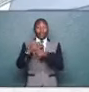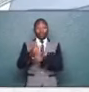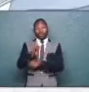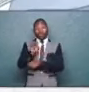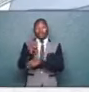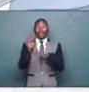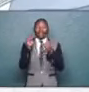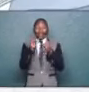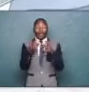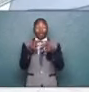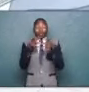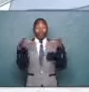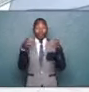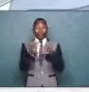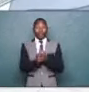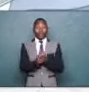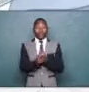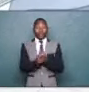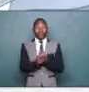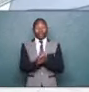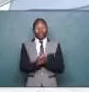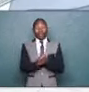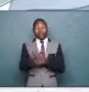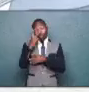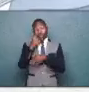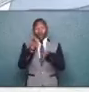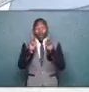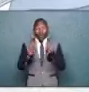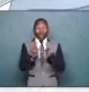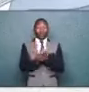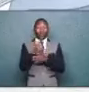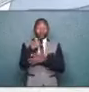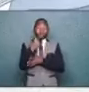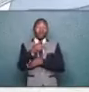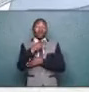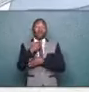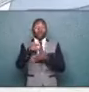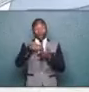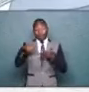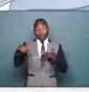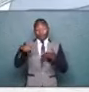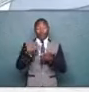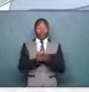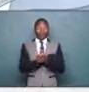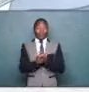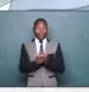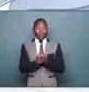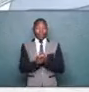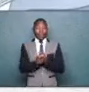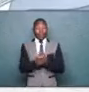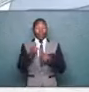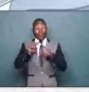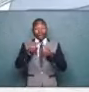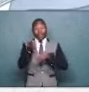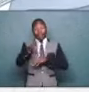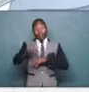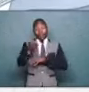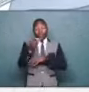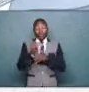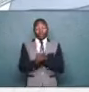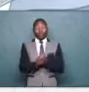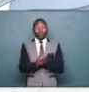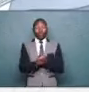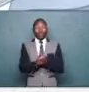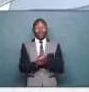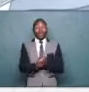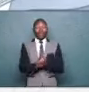is targeting and limiting participation to people who are eligible to register in the targeted areas when the